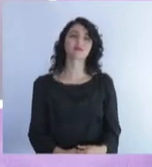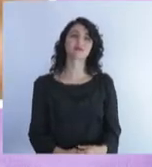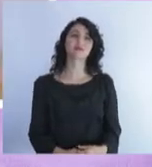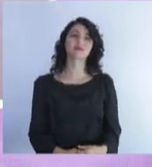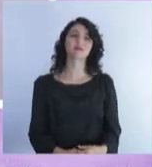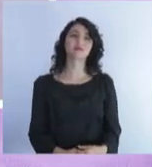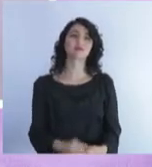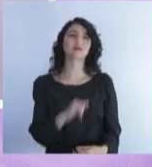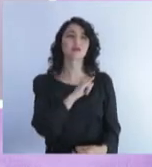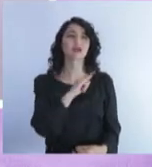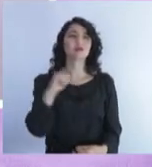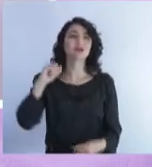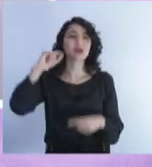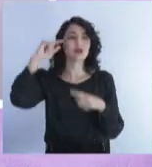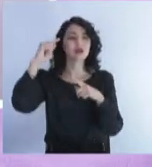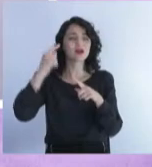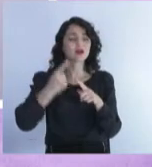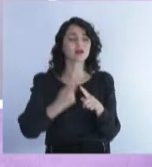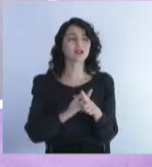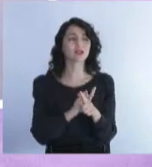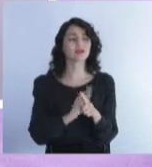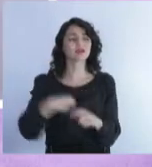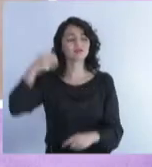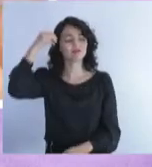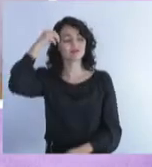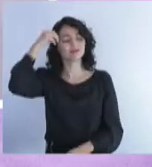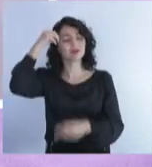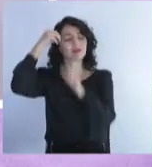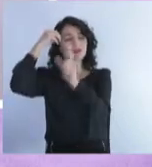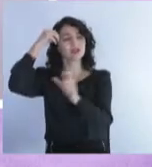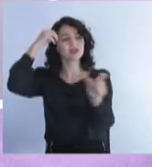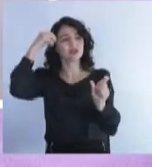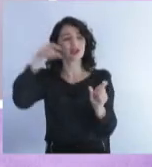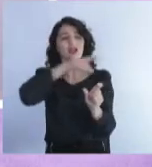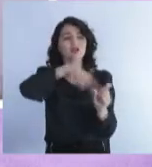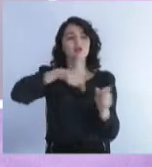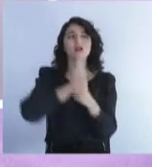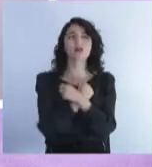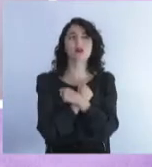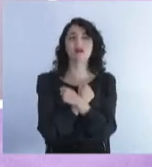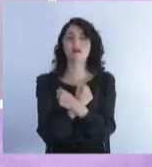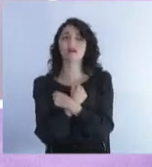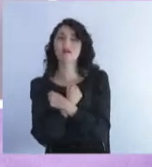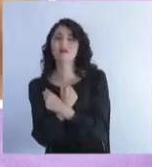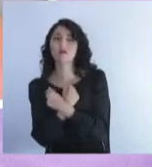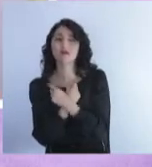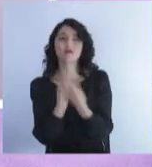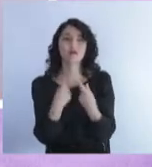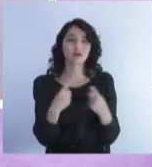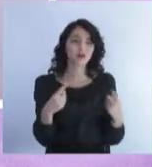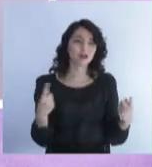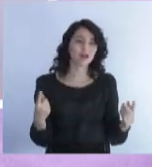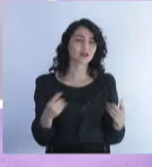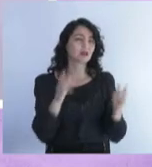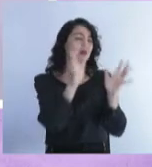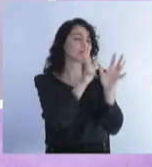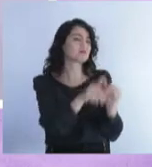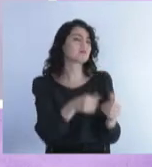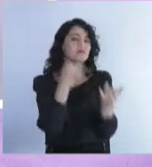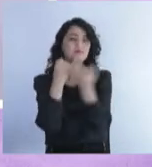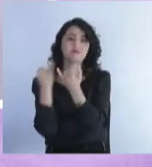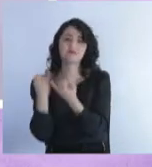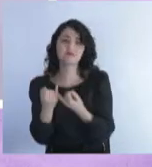And then you bring to mind people you love, people you naturally care about, your family, your children, your friends, whoever it may